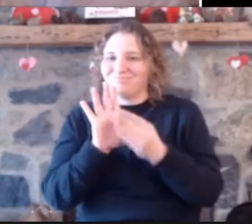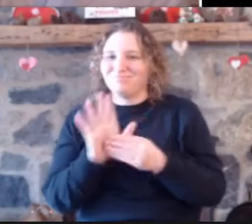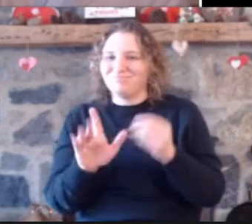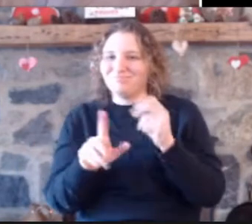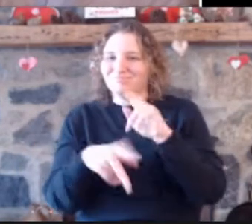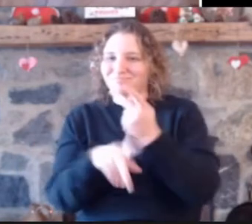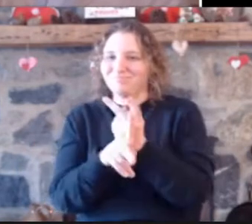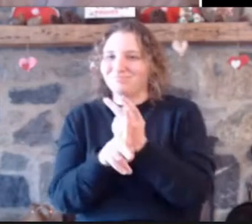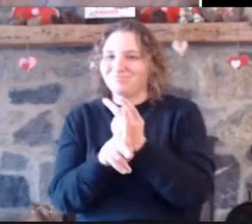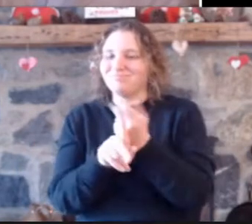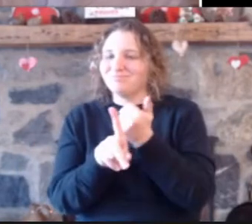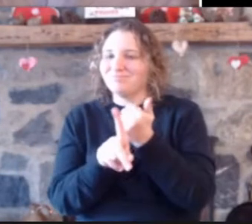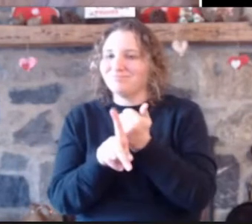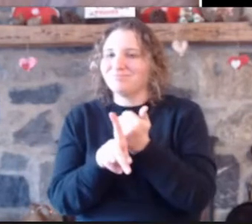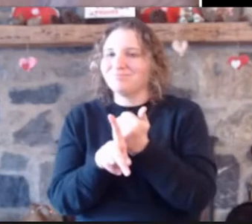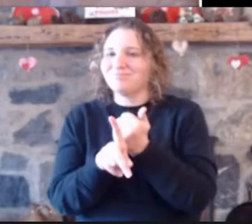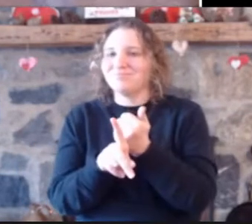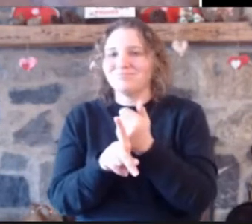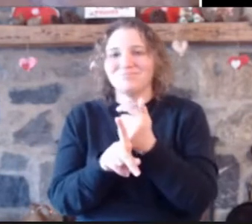Just as God said.